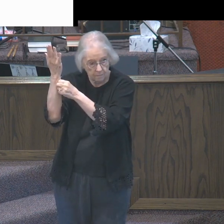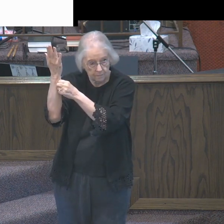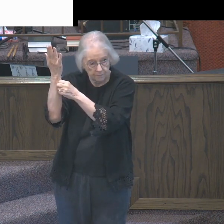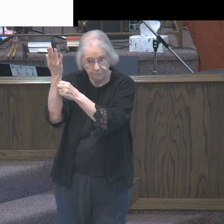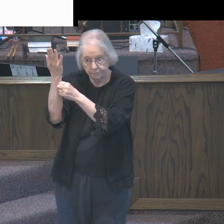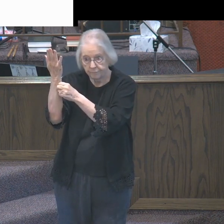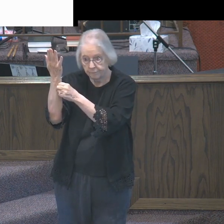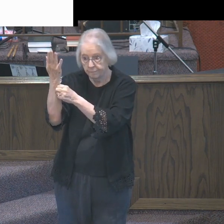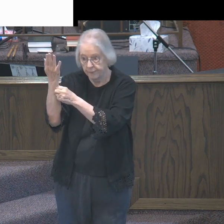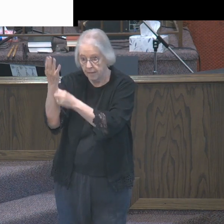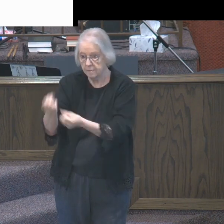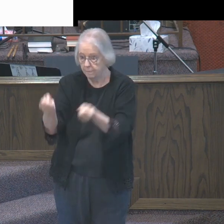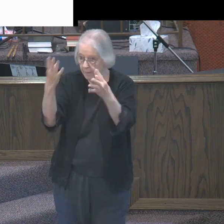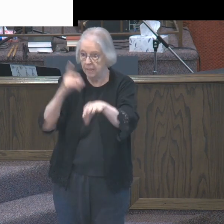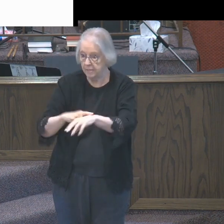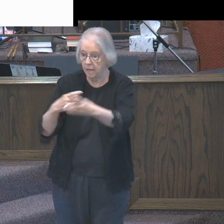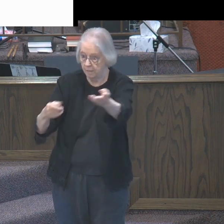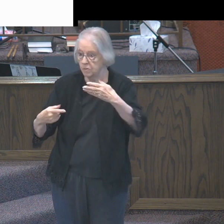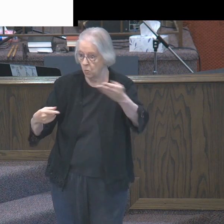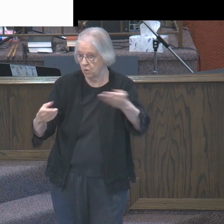about God?